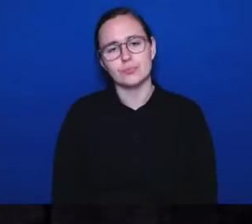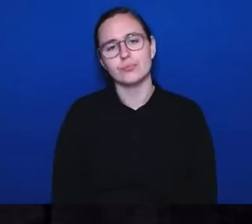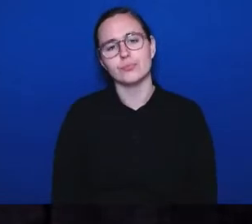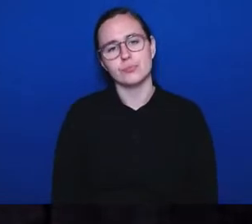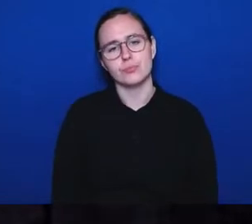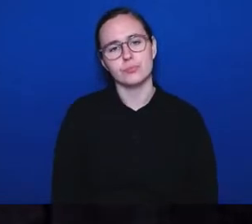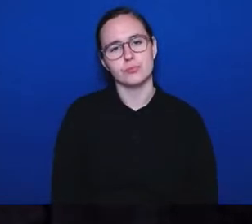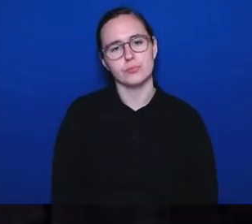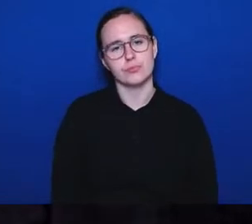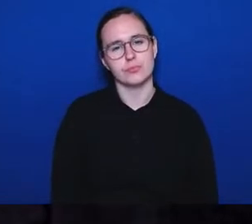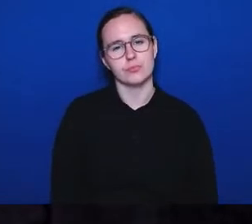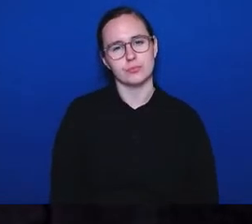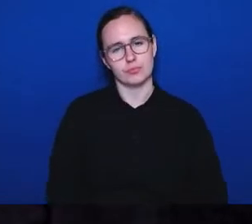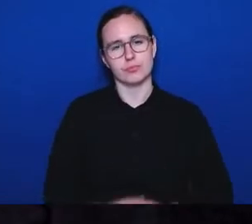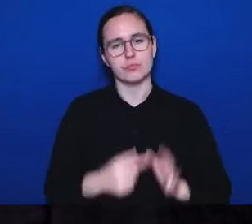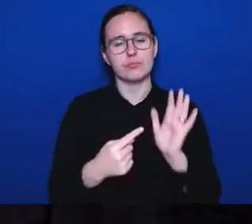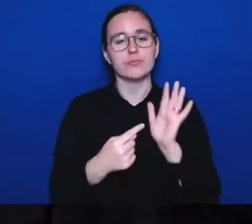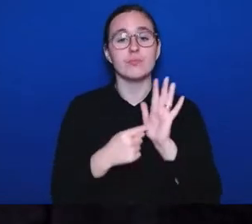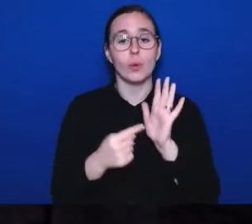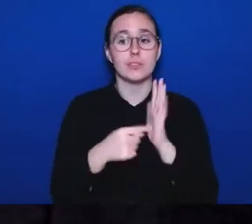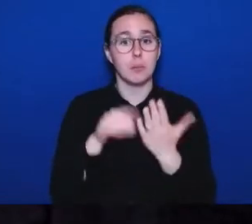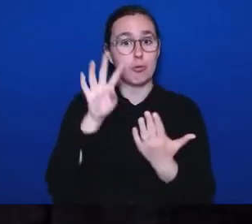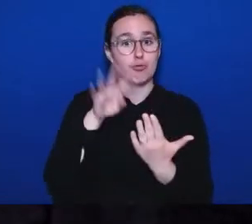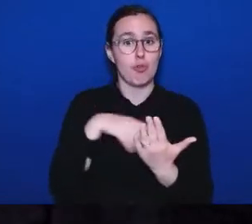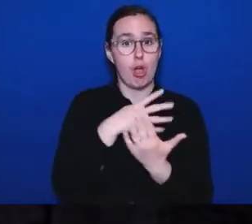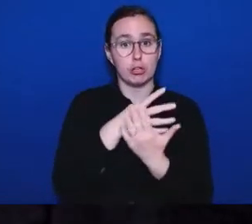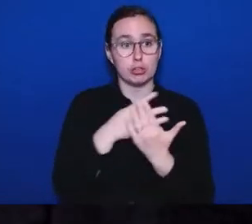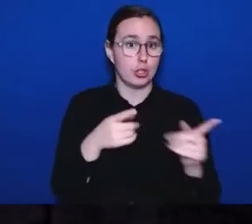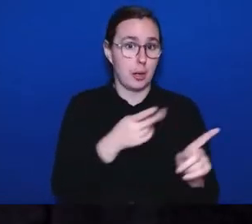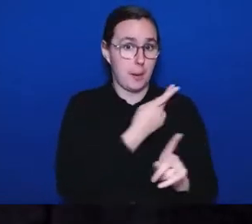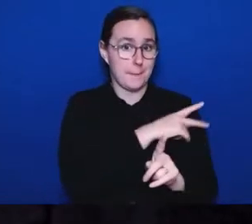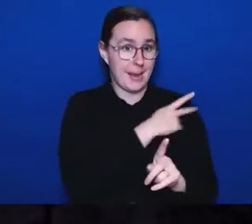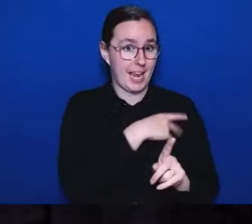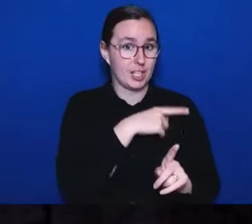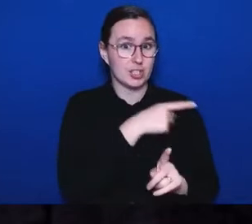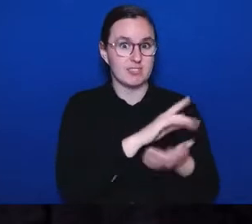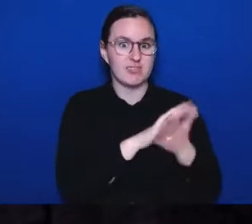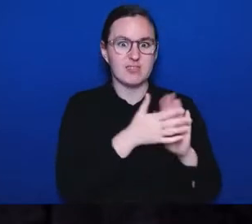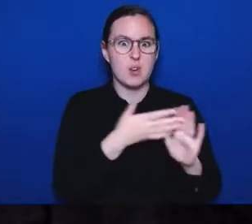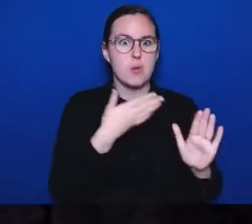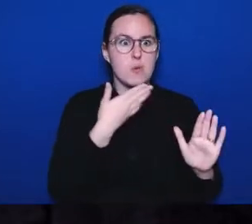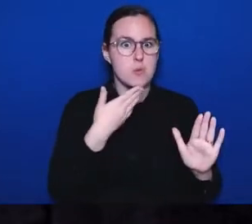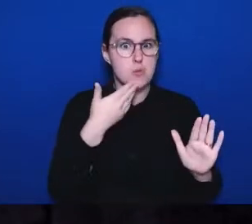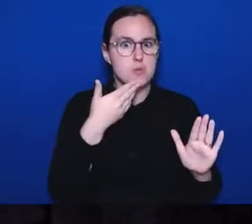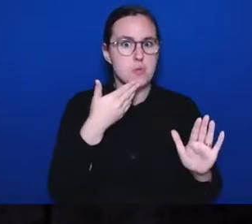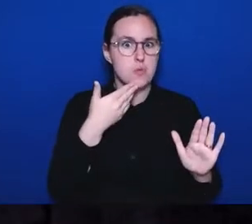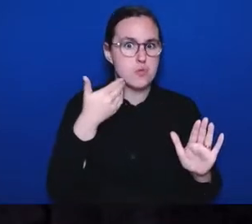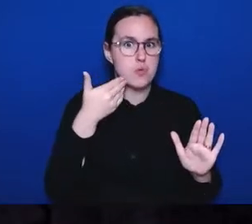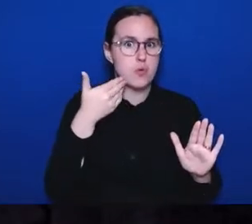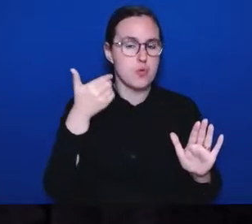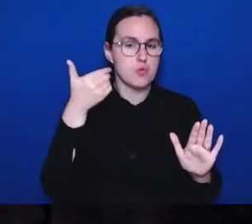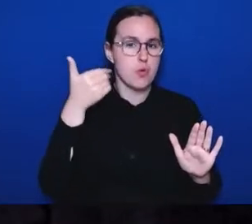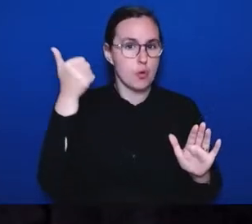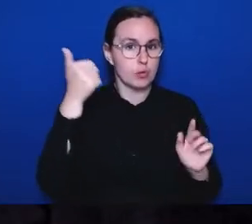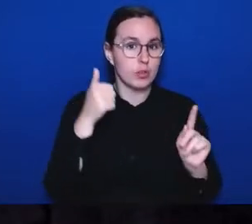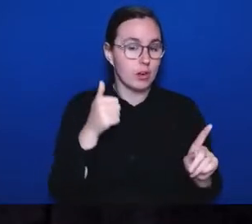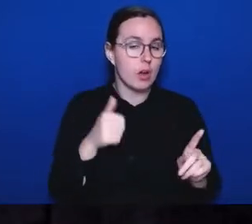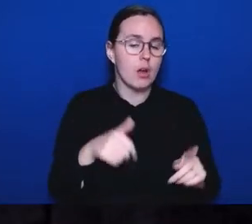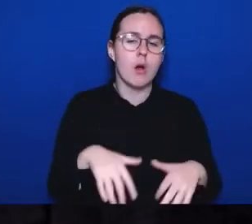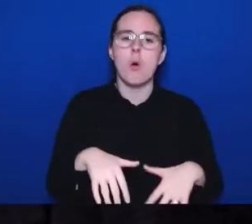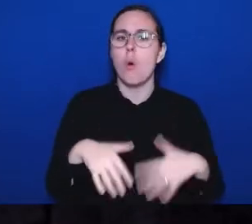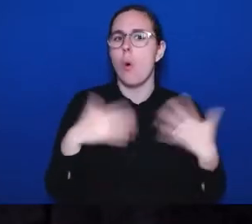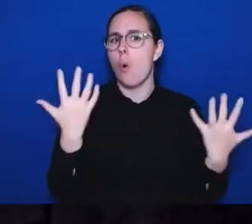roster that's dramatically older or has a very significant group of people who have, say, mental health and substance abuse issues,